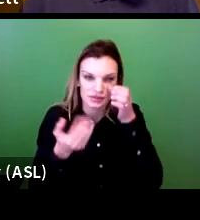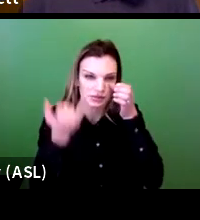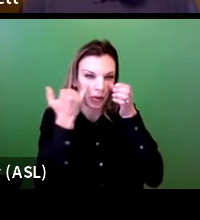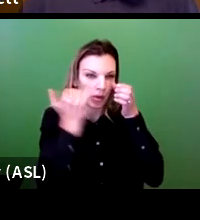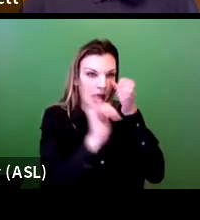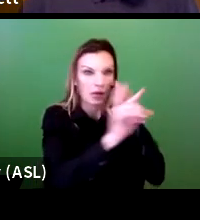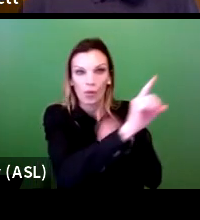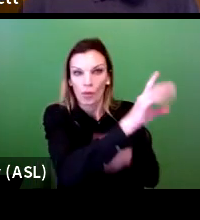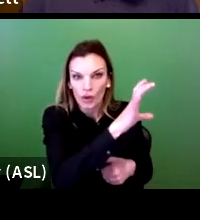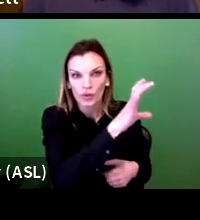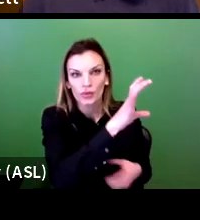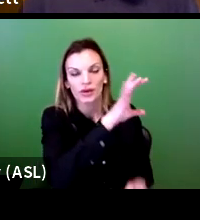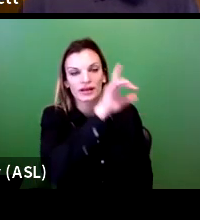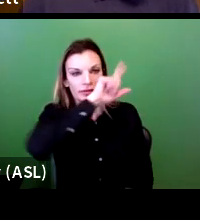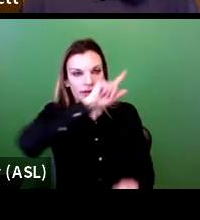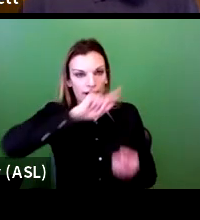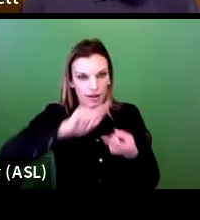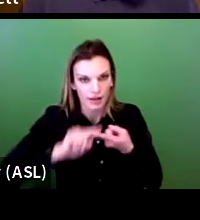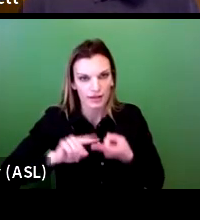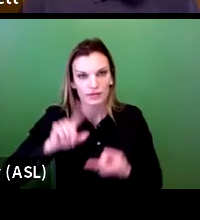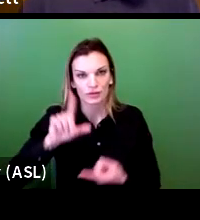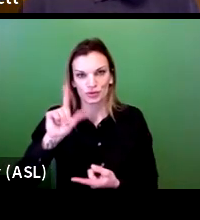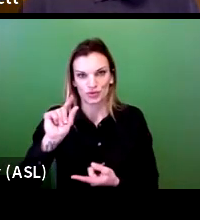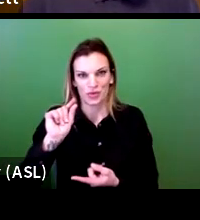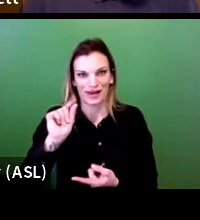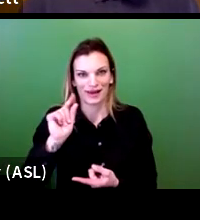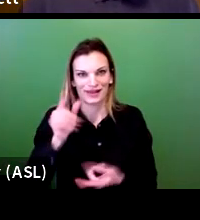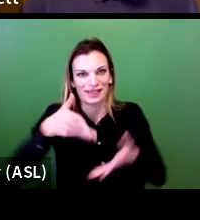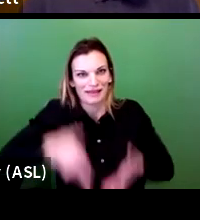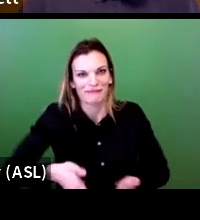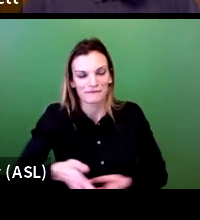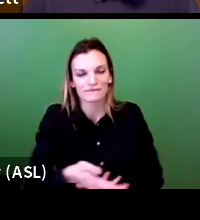20. And I think along those lines, there's